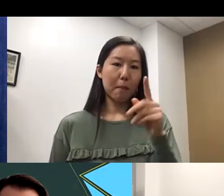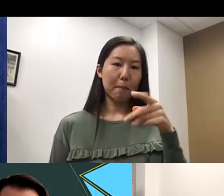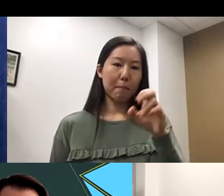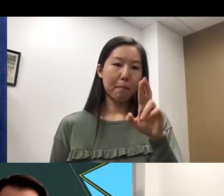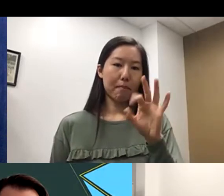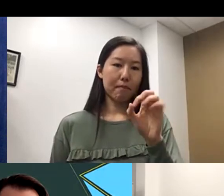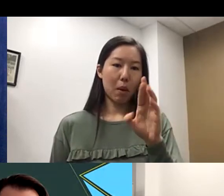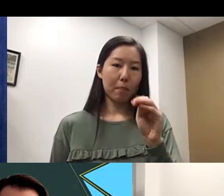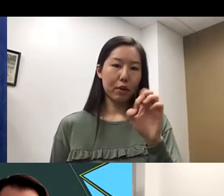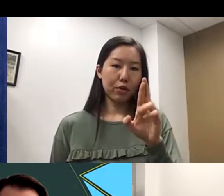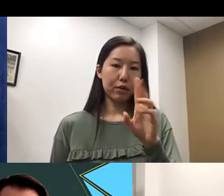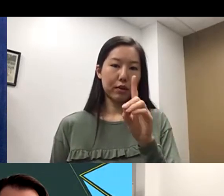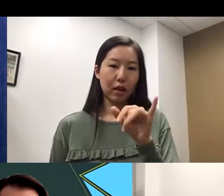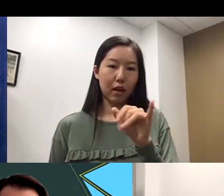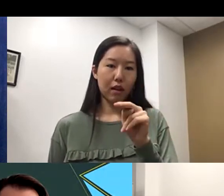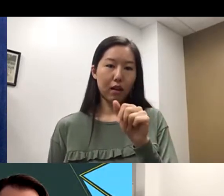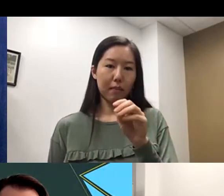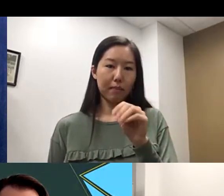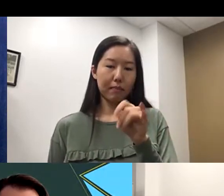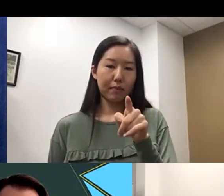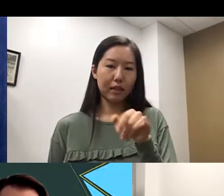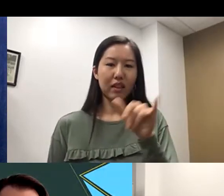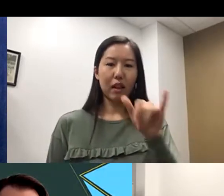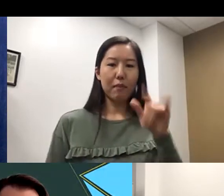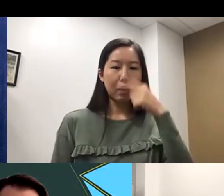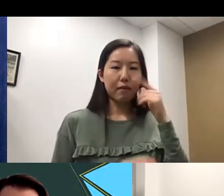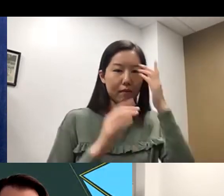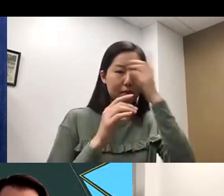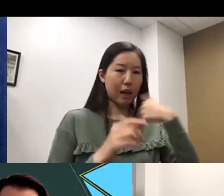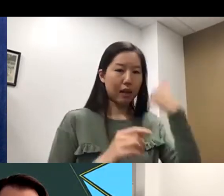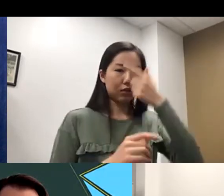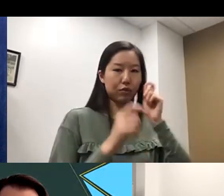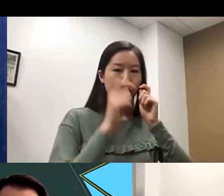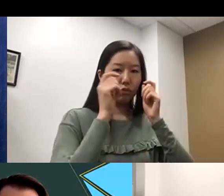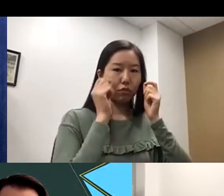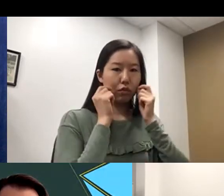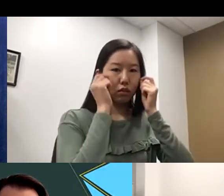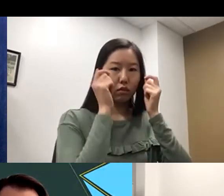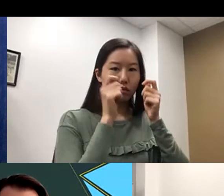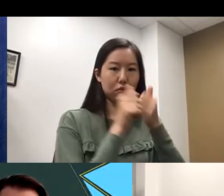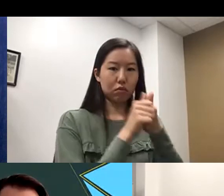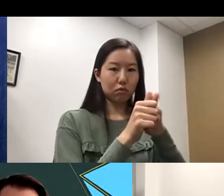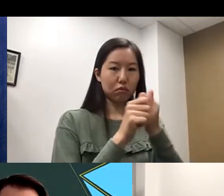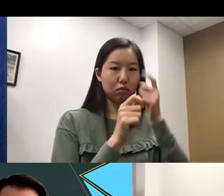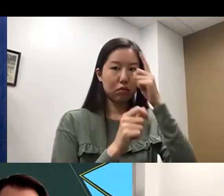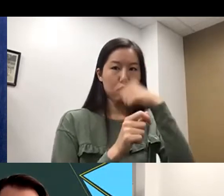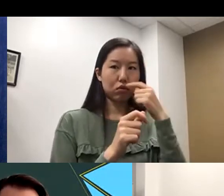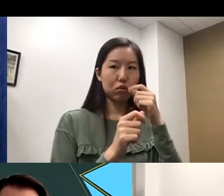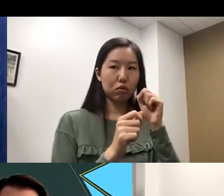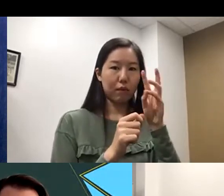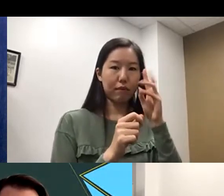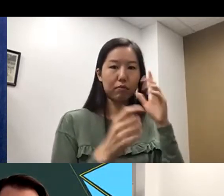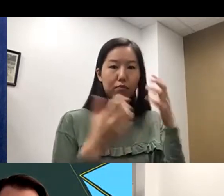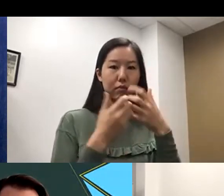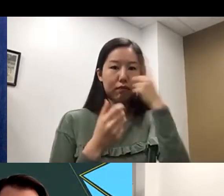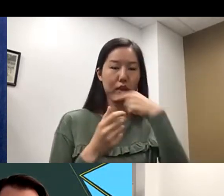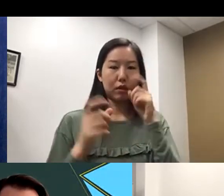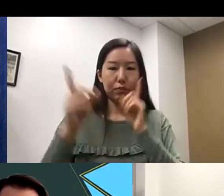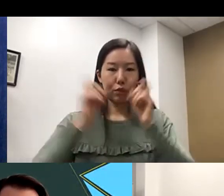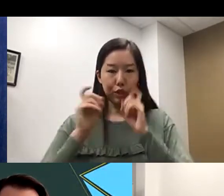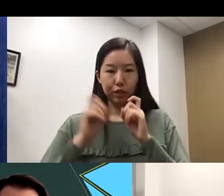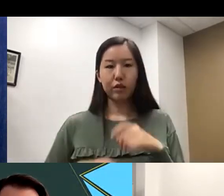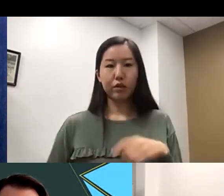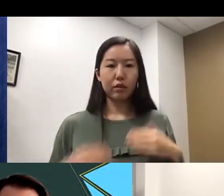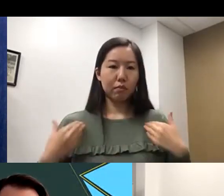And then Performer, the dynamics. for all of the facial